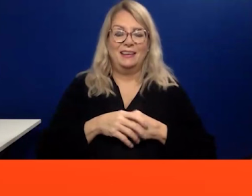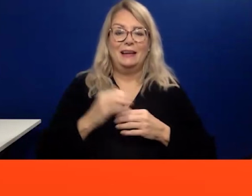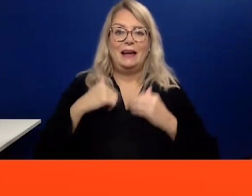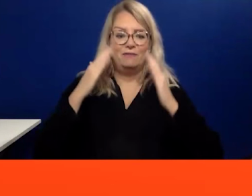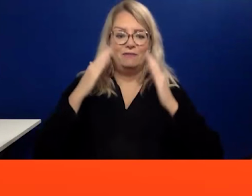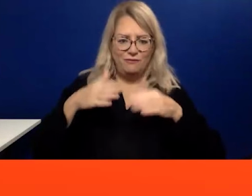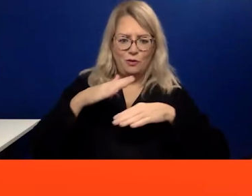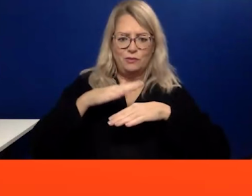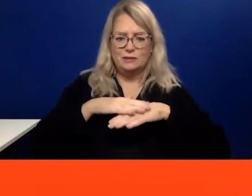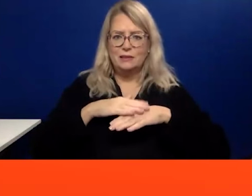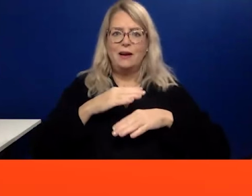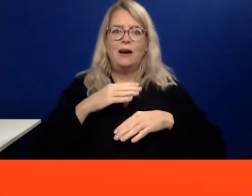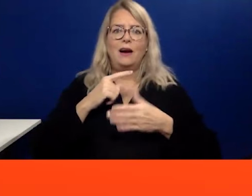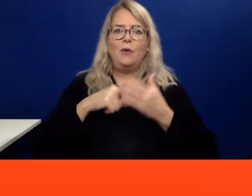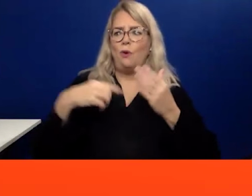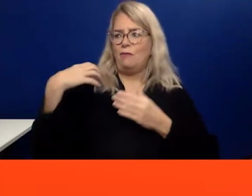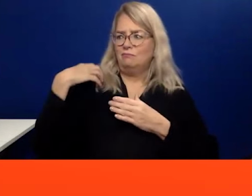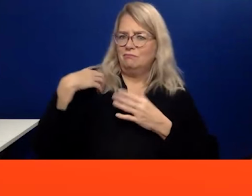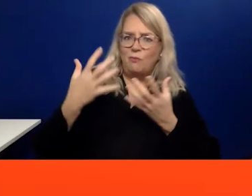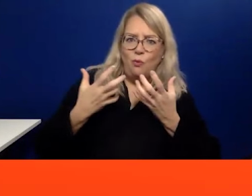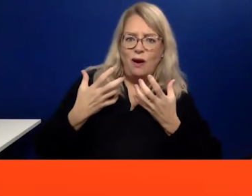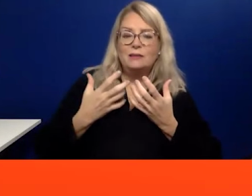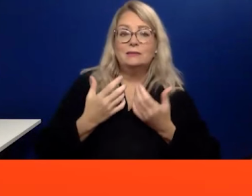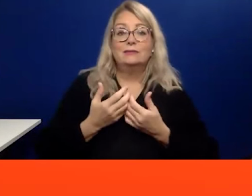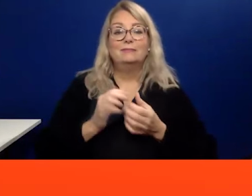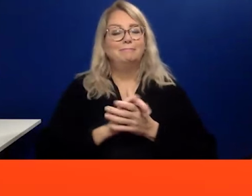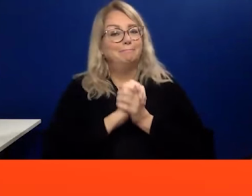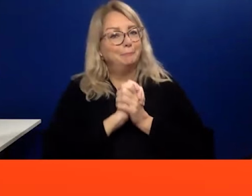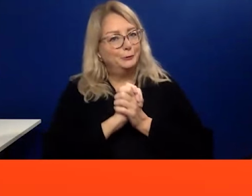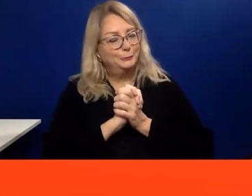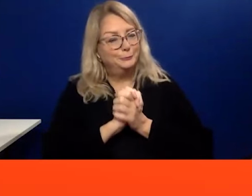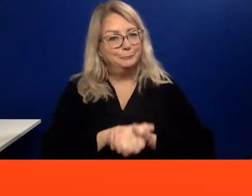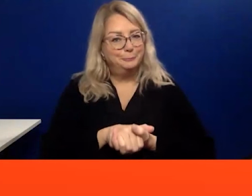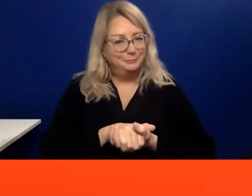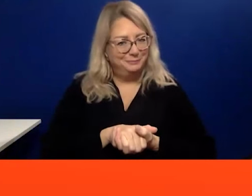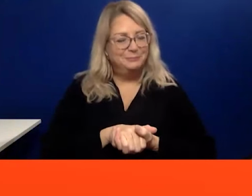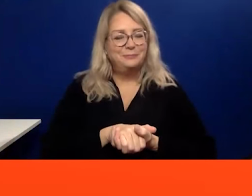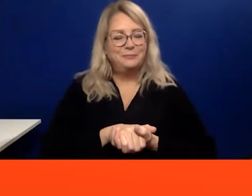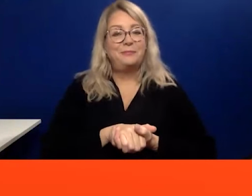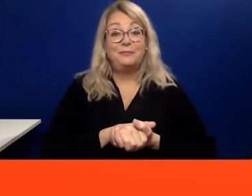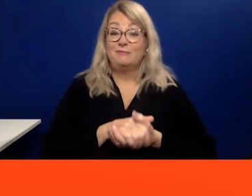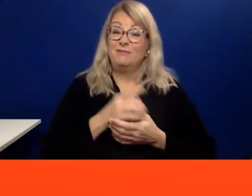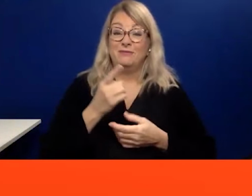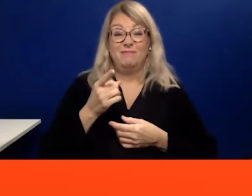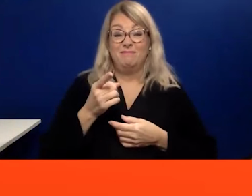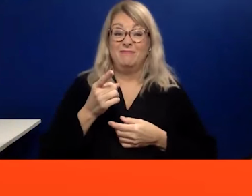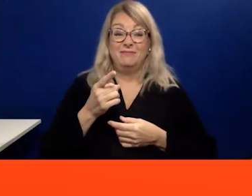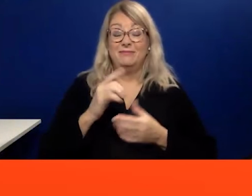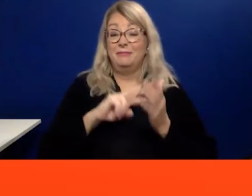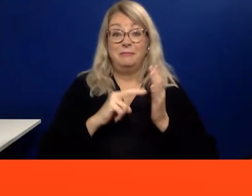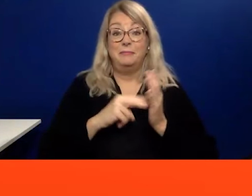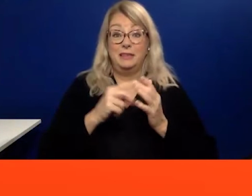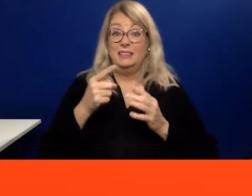on what my employer wants. Congratulations, because you're halfway there. You've been